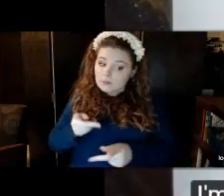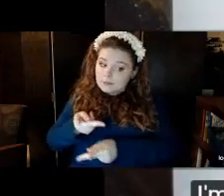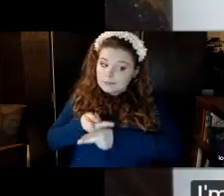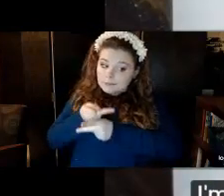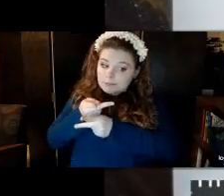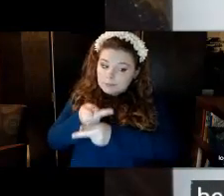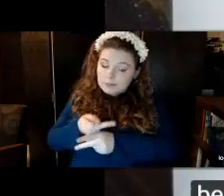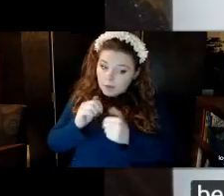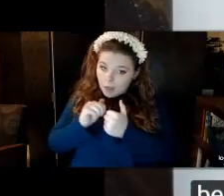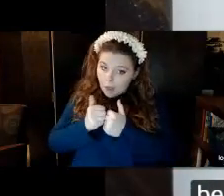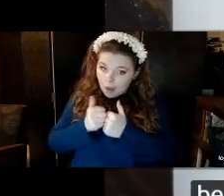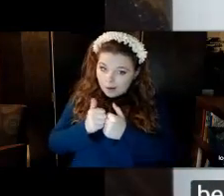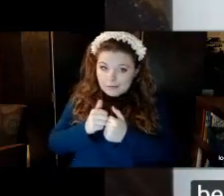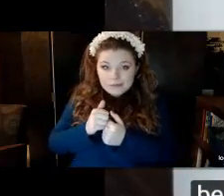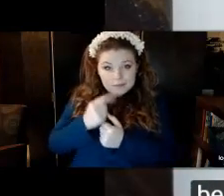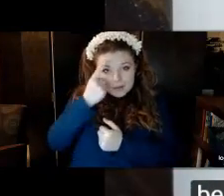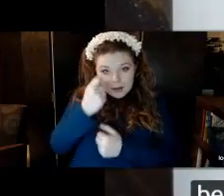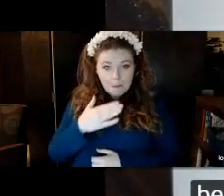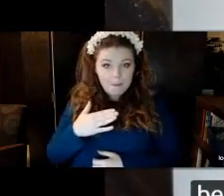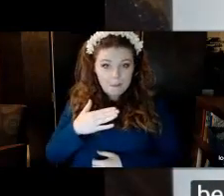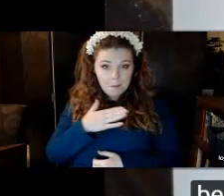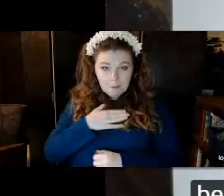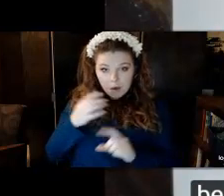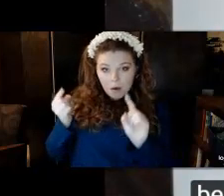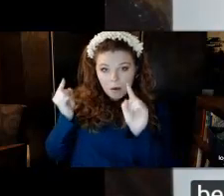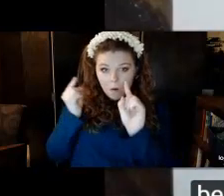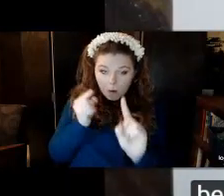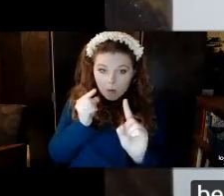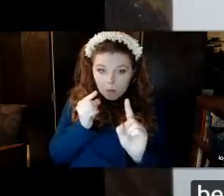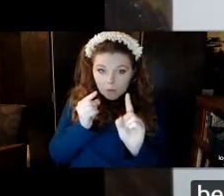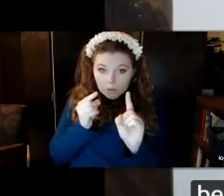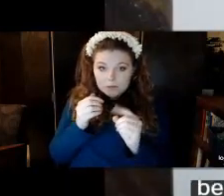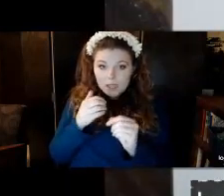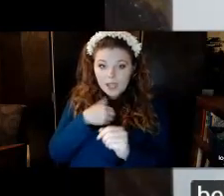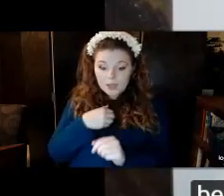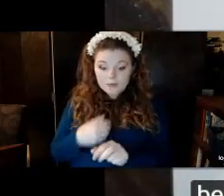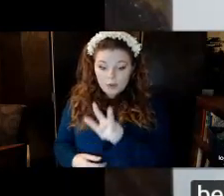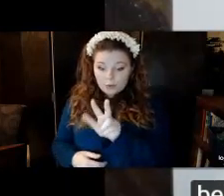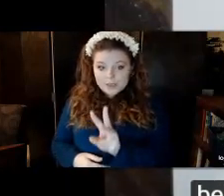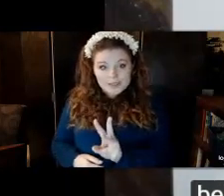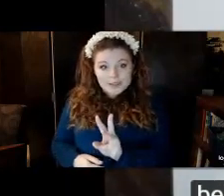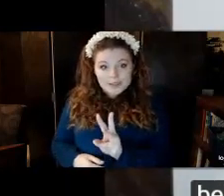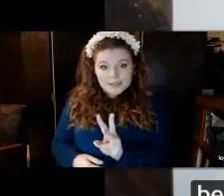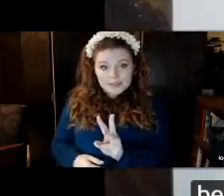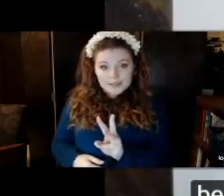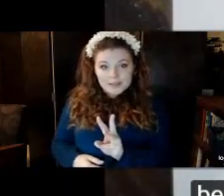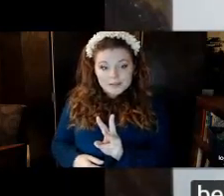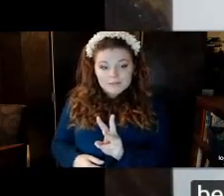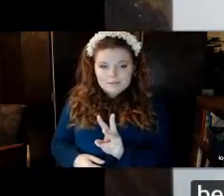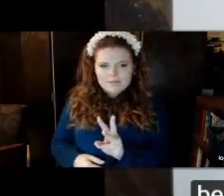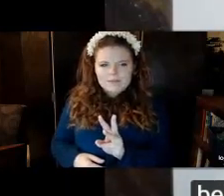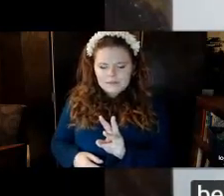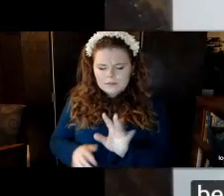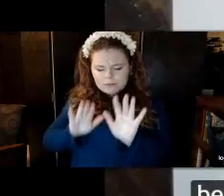careful about how I do that, because my goal is to get this 3/6 over here taken care